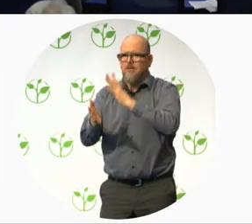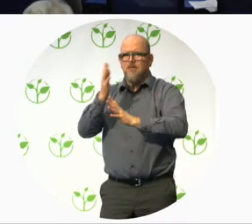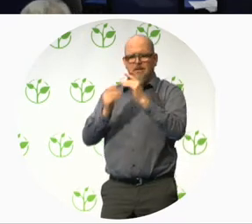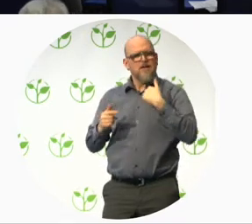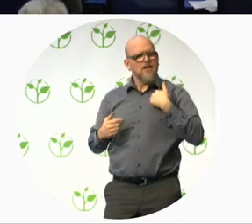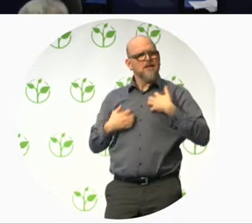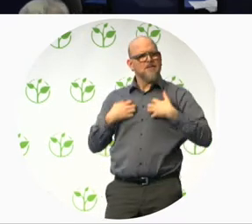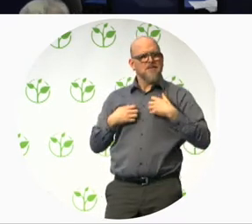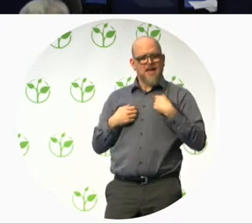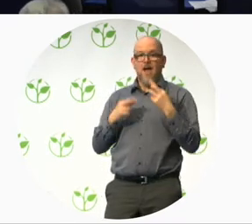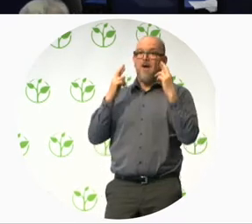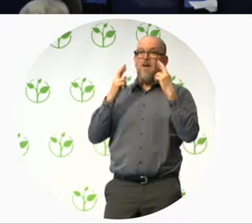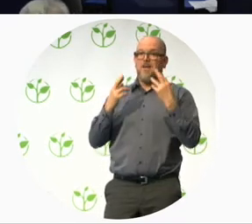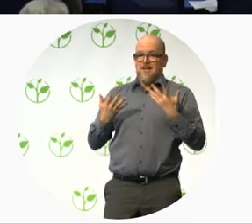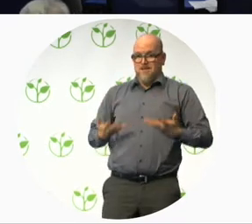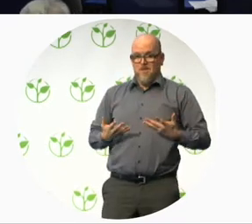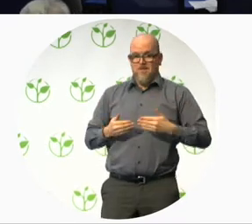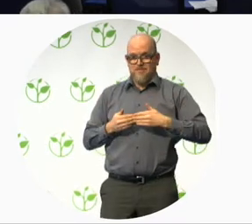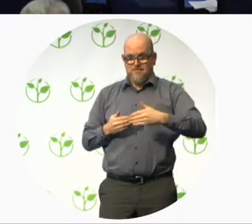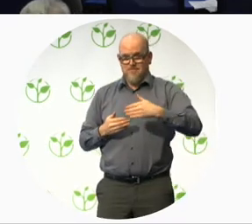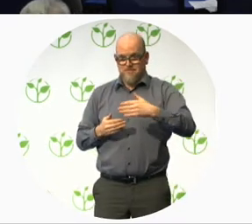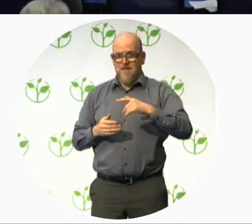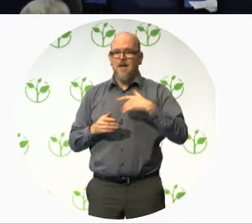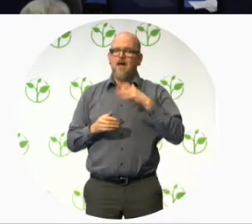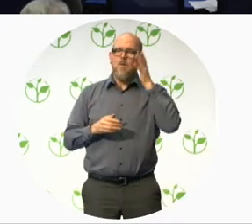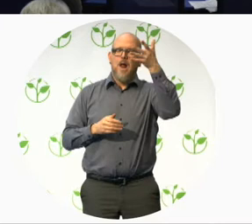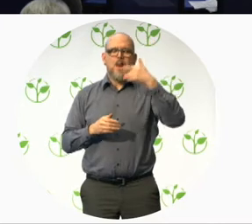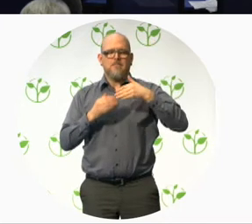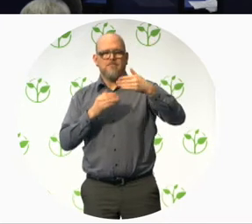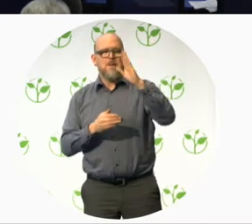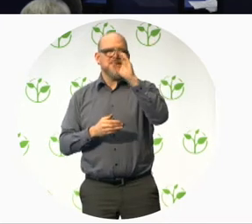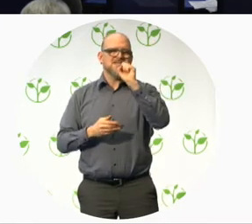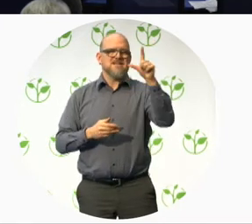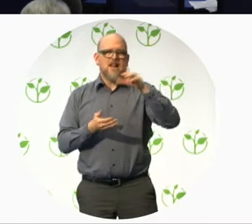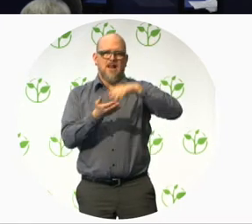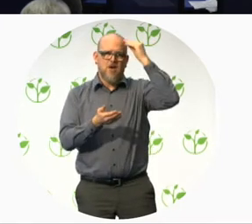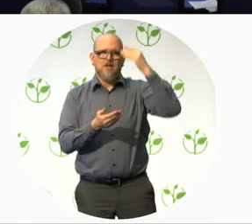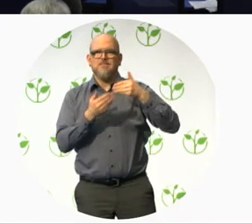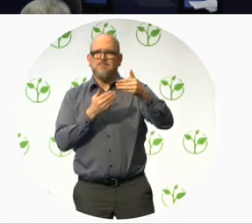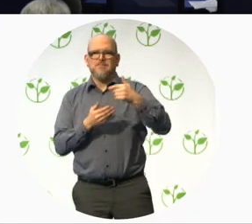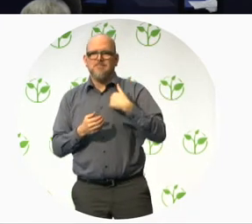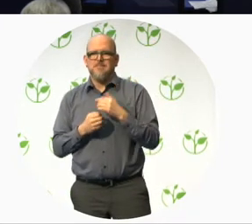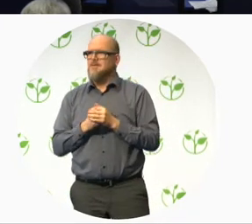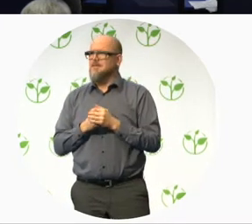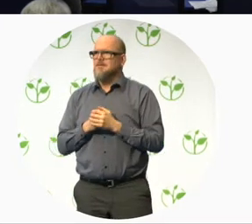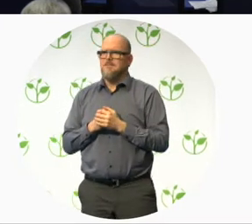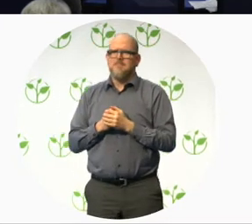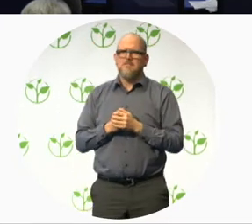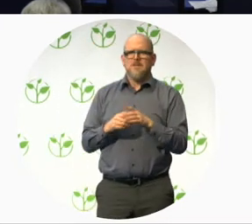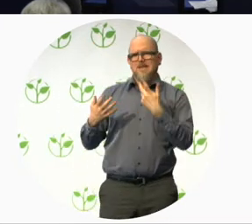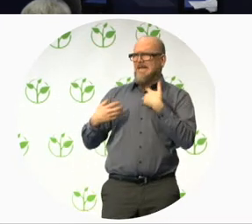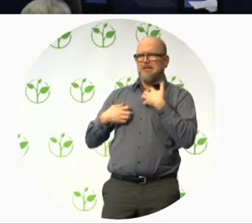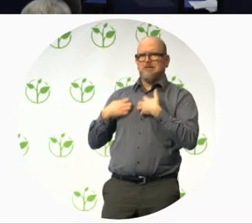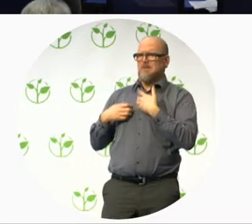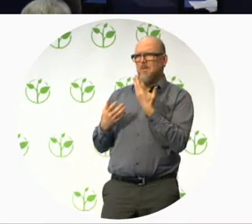hopefully later in the year. But what I'm interested to know is, do you think there'll ever come a time